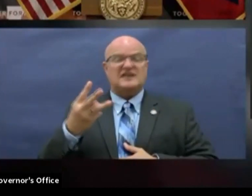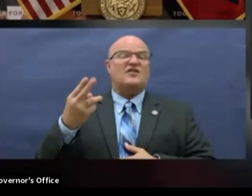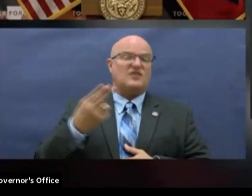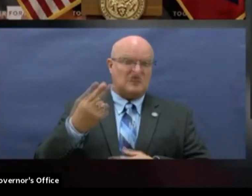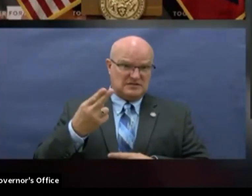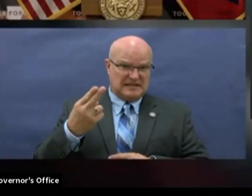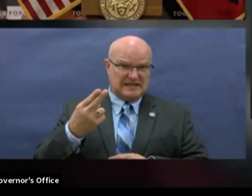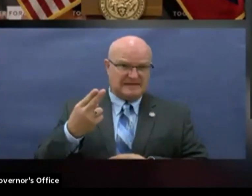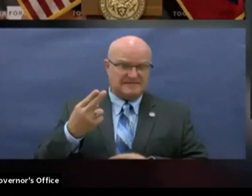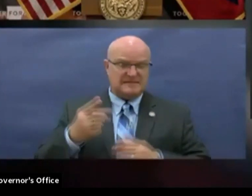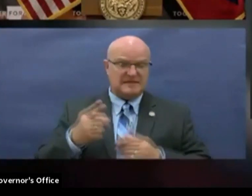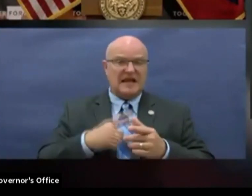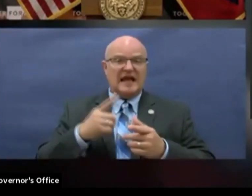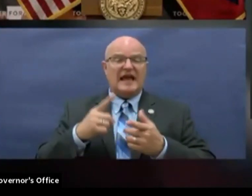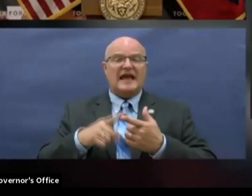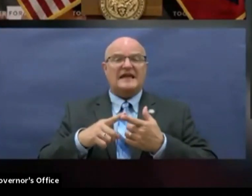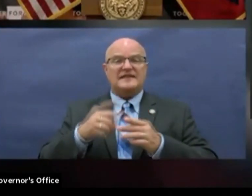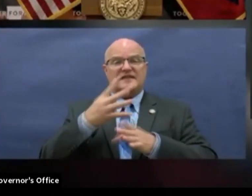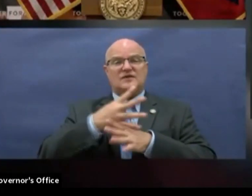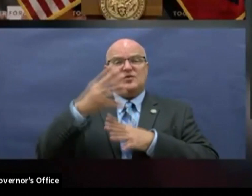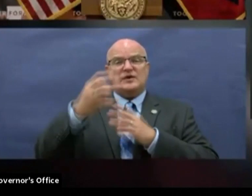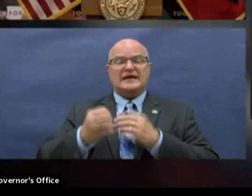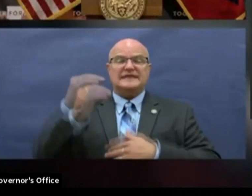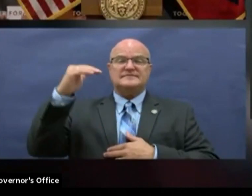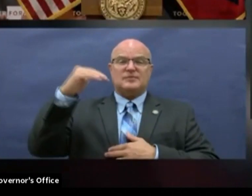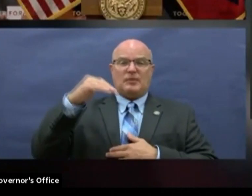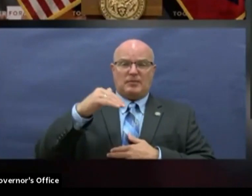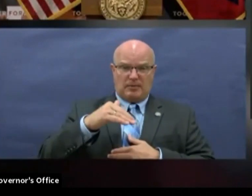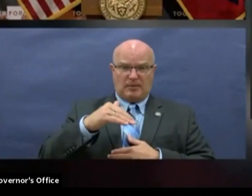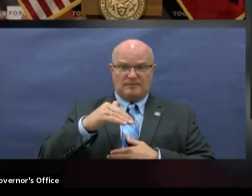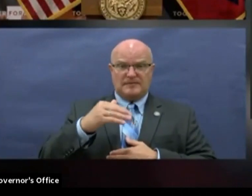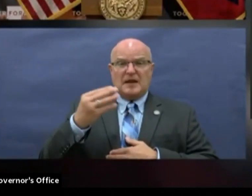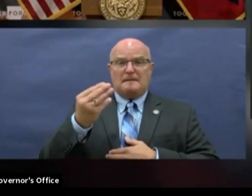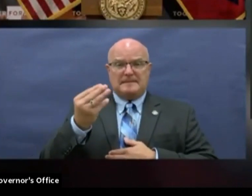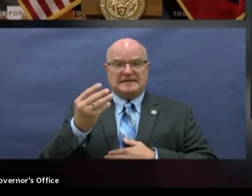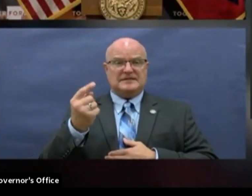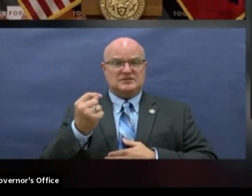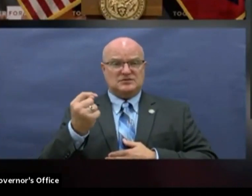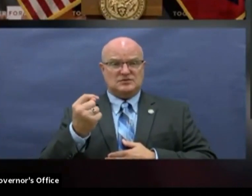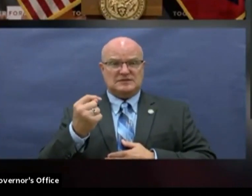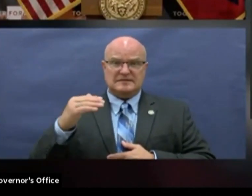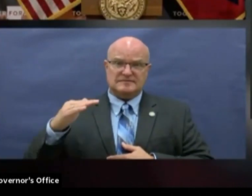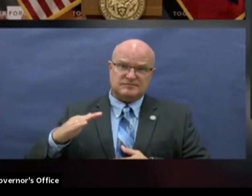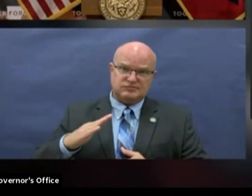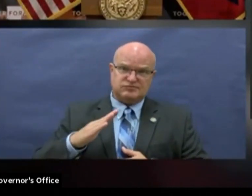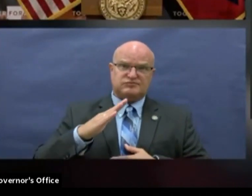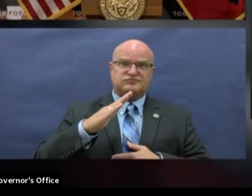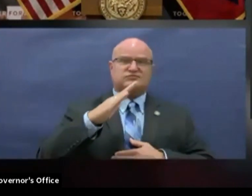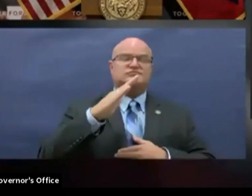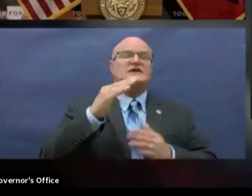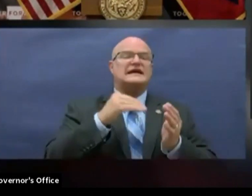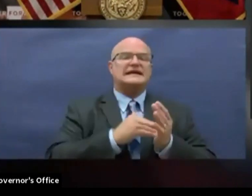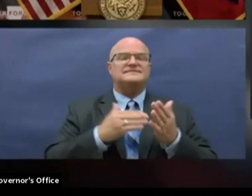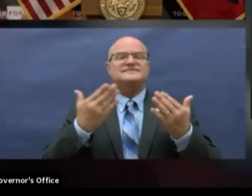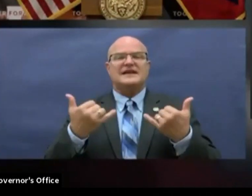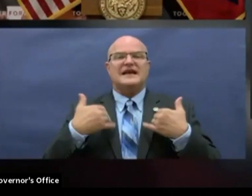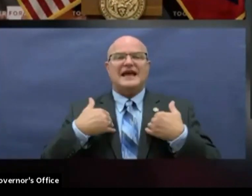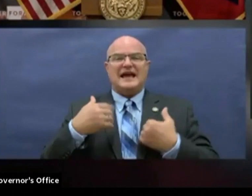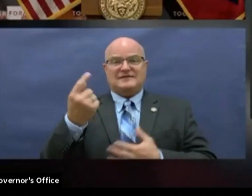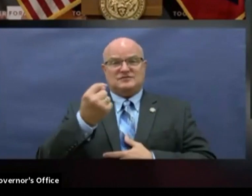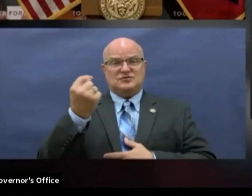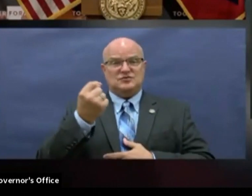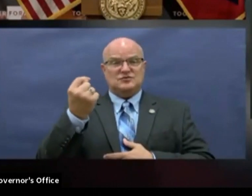Thursday. And then they go down over the weekend, Monday and Tuesday, and then they start kicking up. Well, here we got